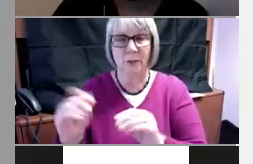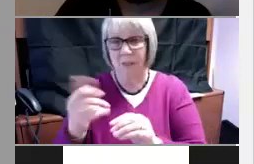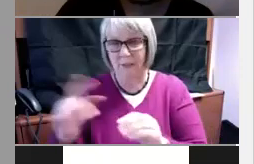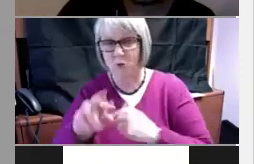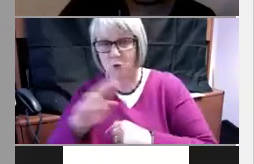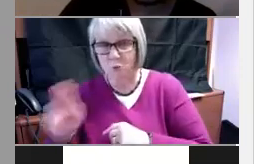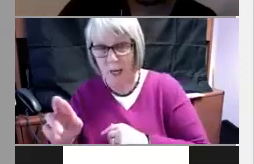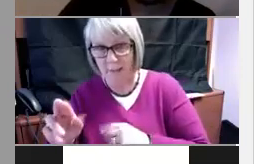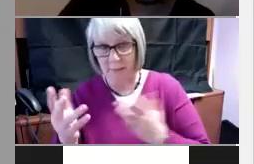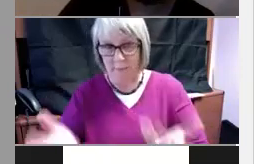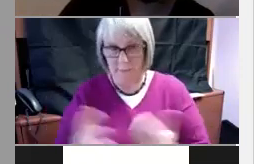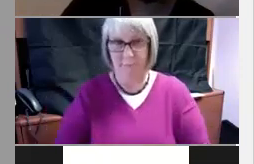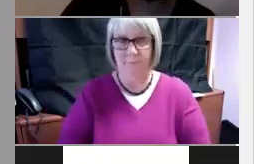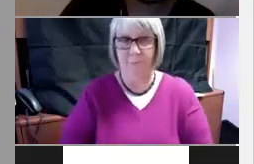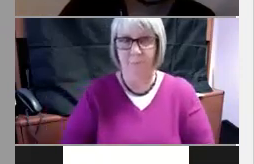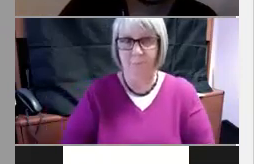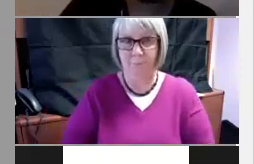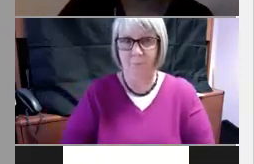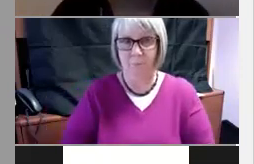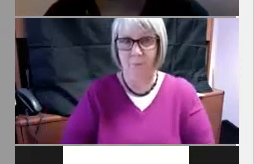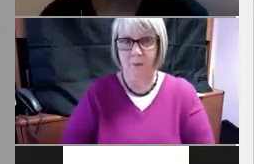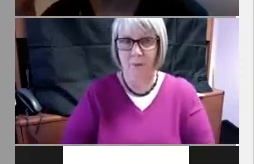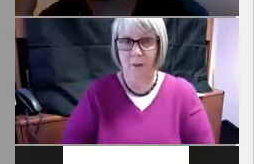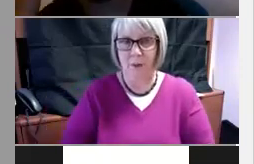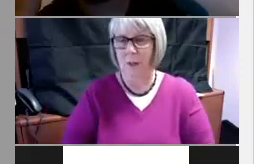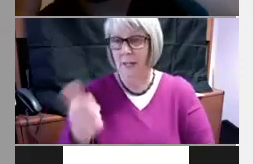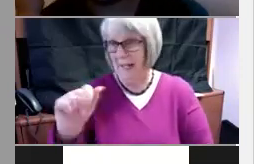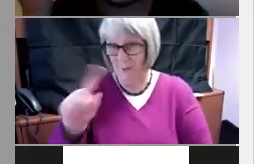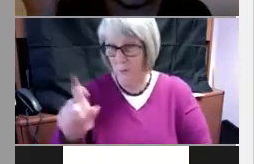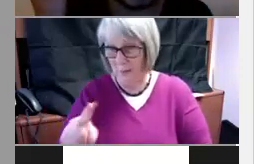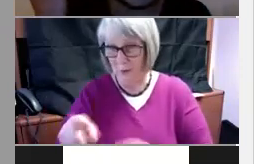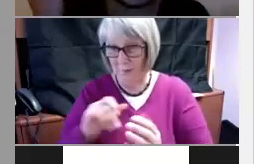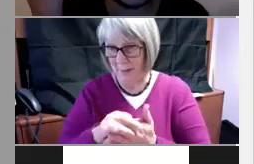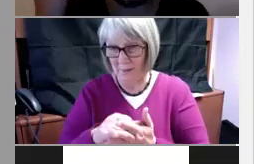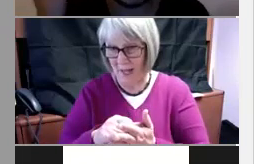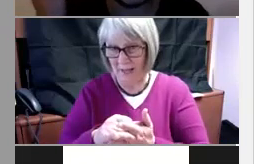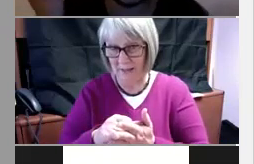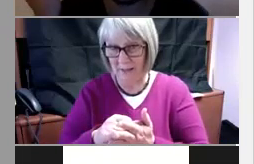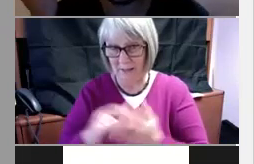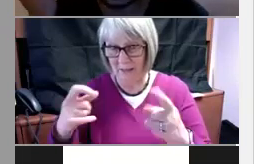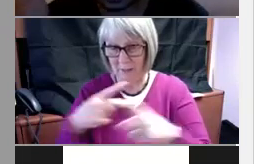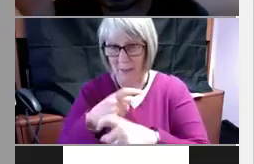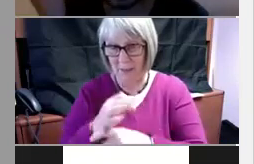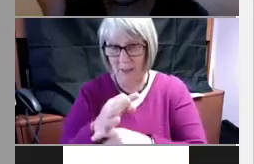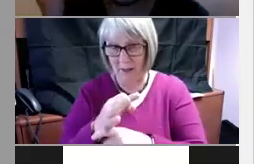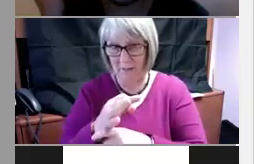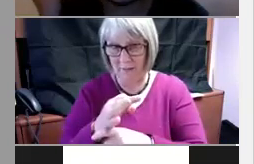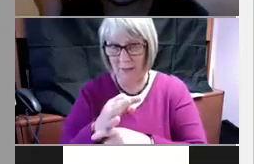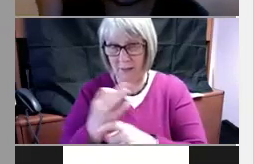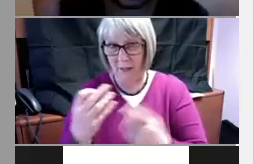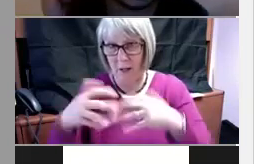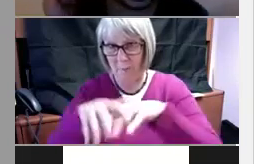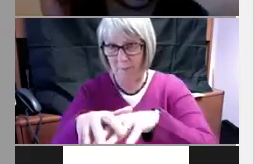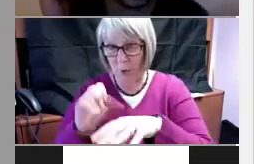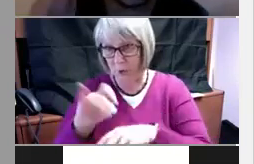n. Okay. So any questions about the recurrence complexity of merge sort, binary